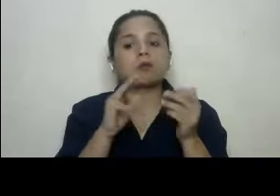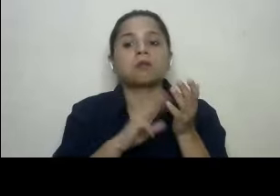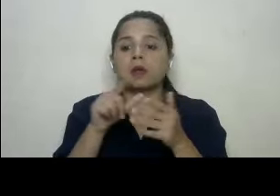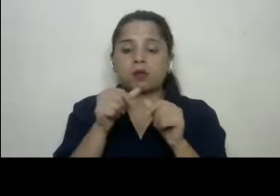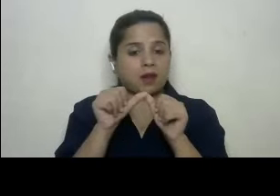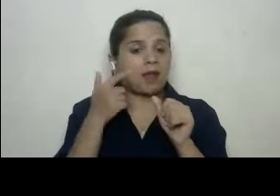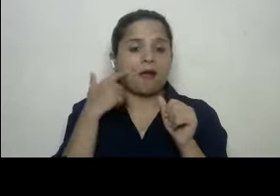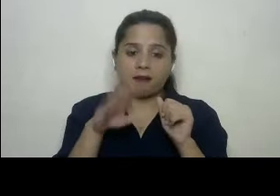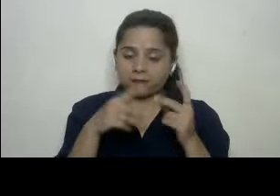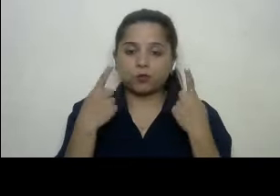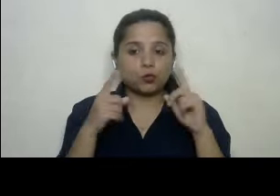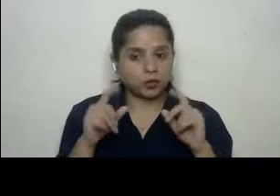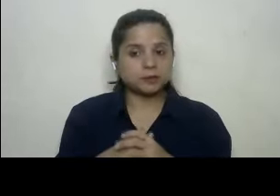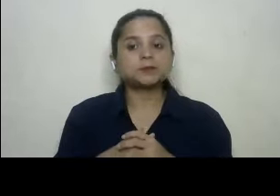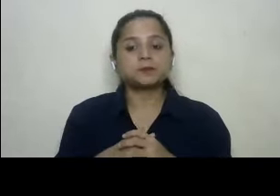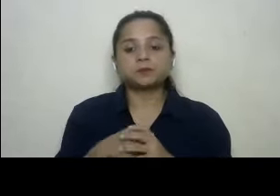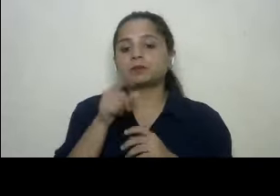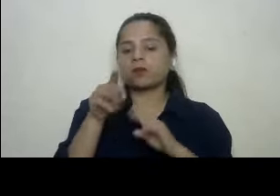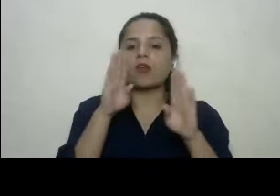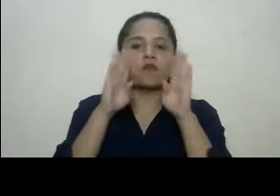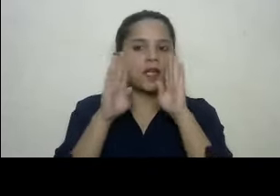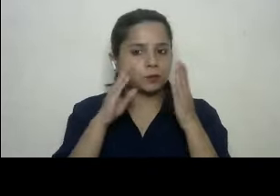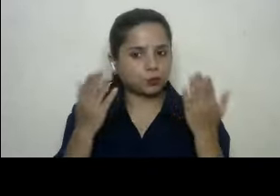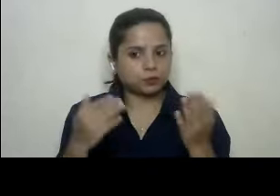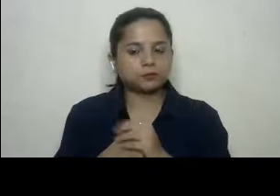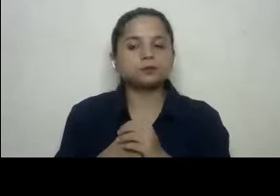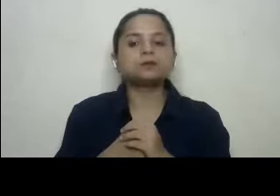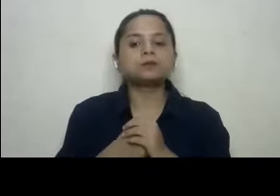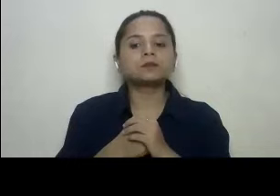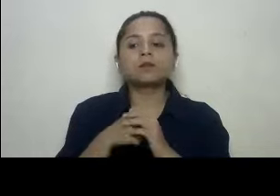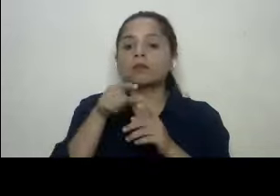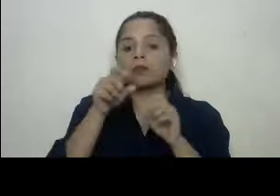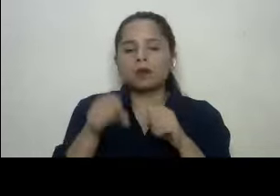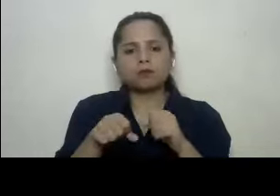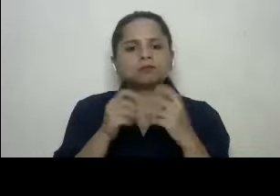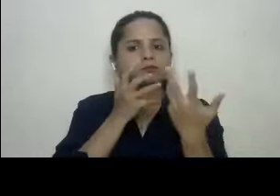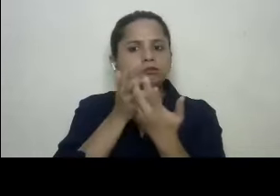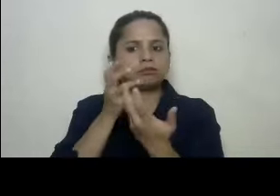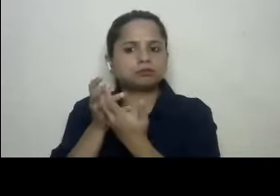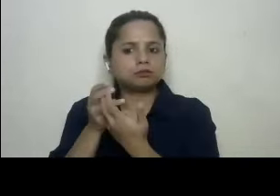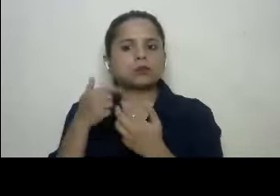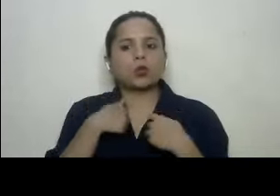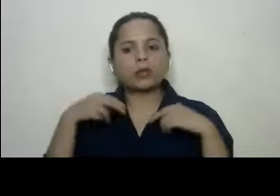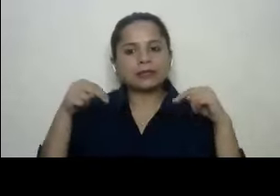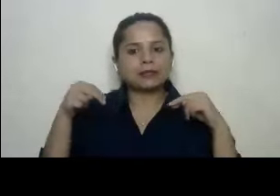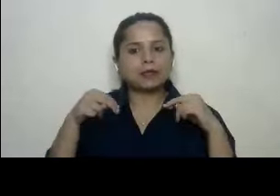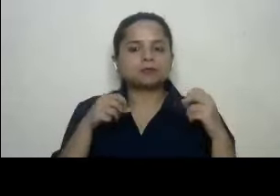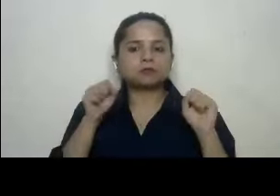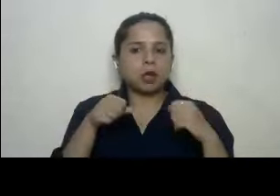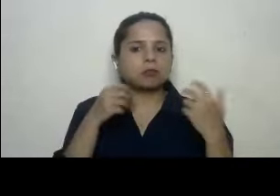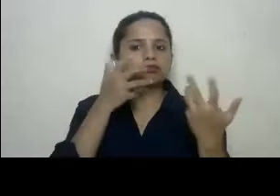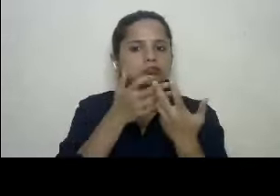Yes, that's by Facebook. So it can be customized to suit our needs, and it can be used